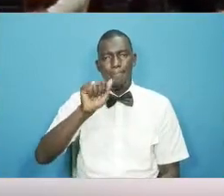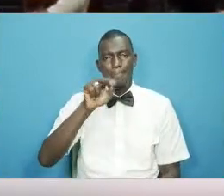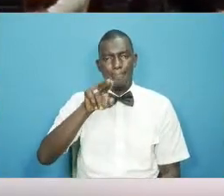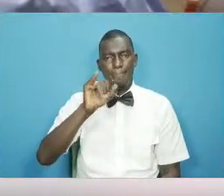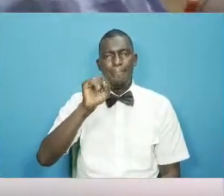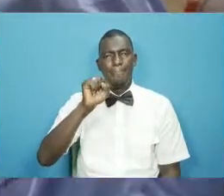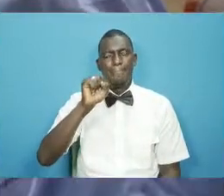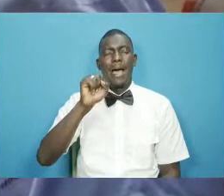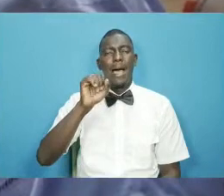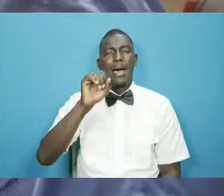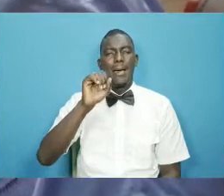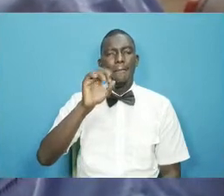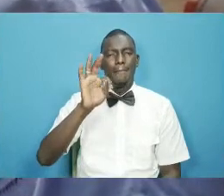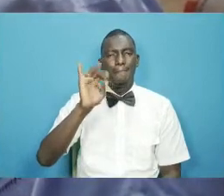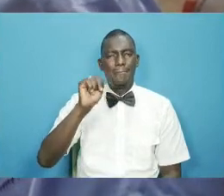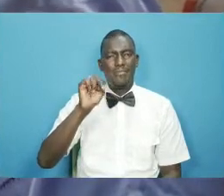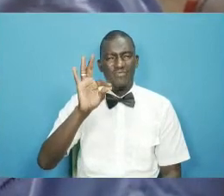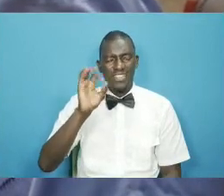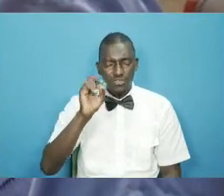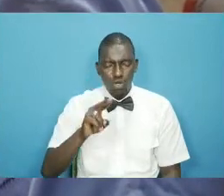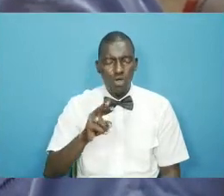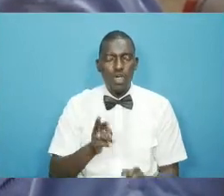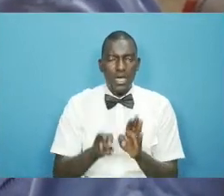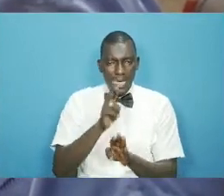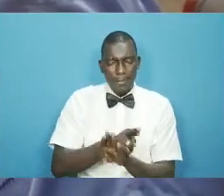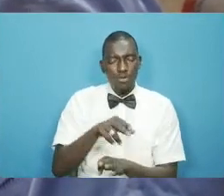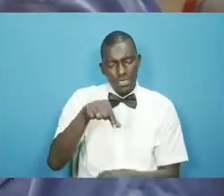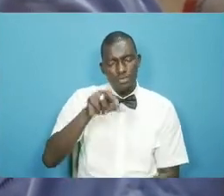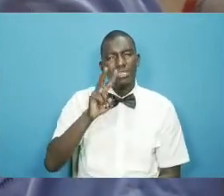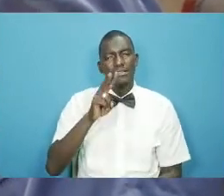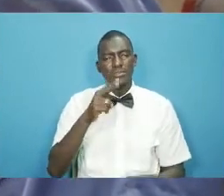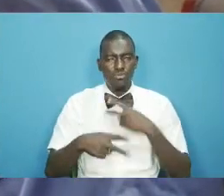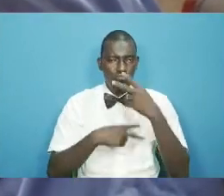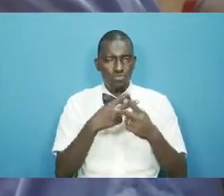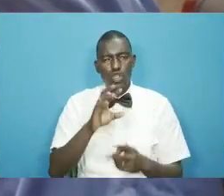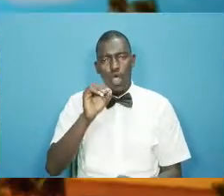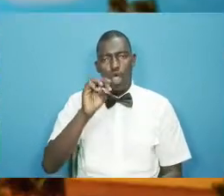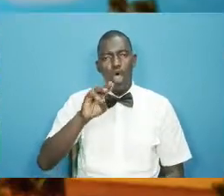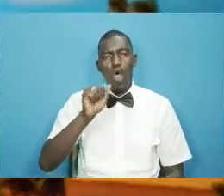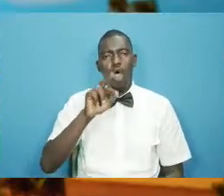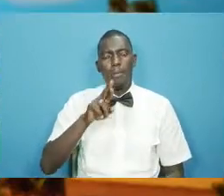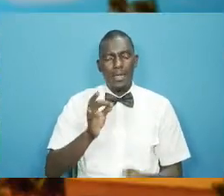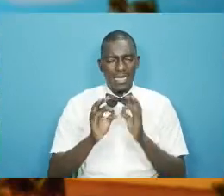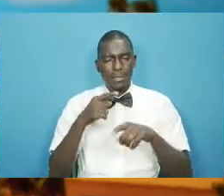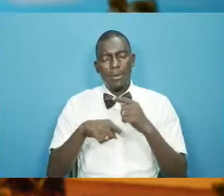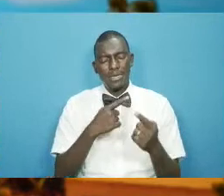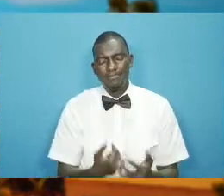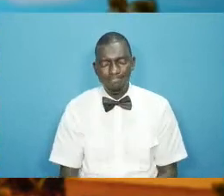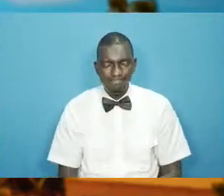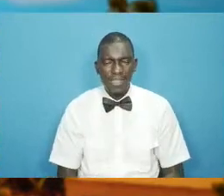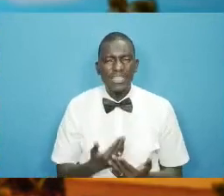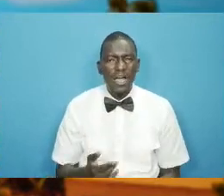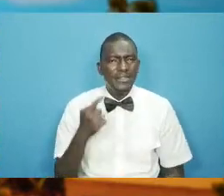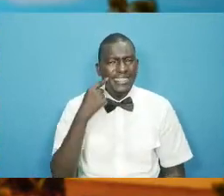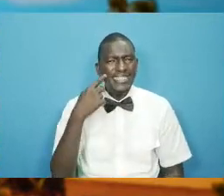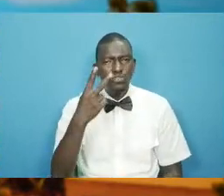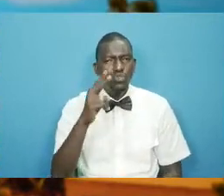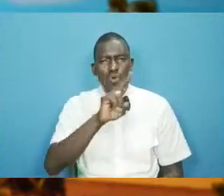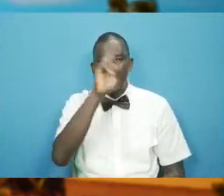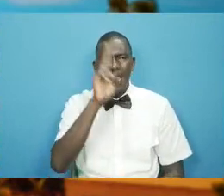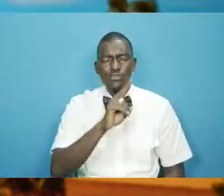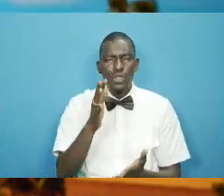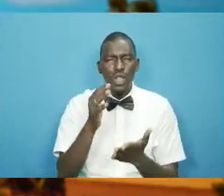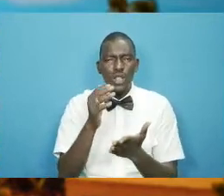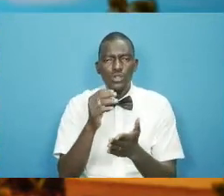multiculturalism. Reporting for QTV News, I am Omar P. Jallo. The two-day National